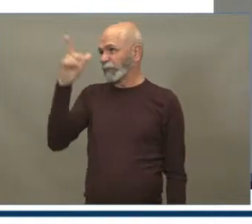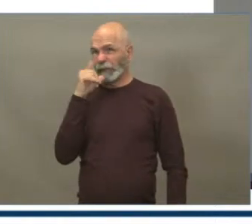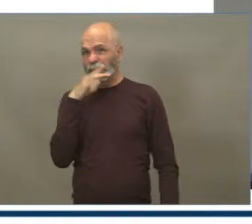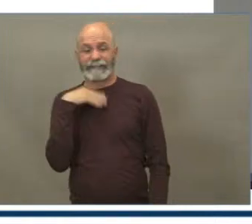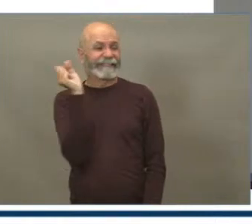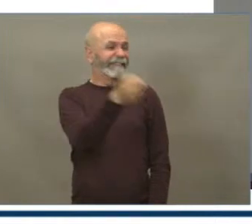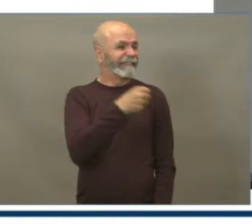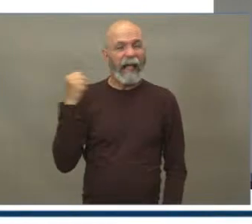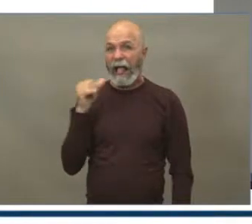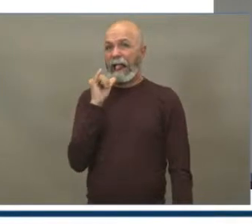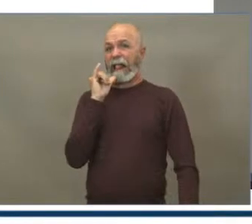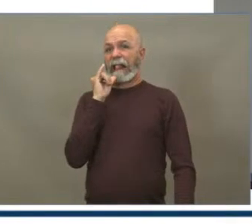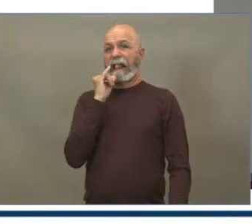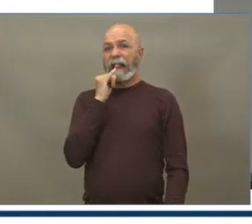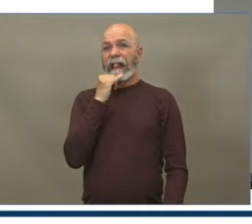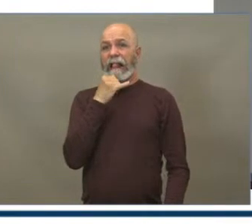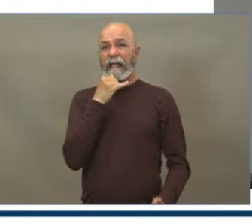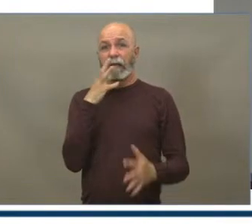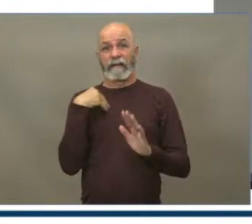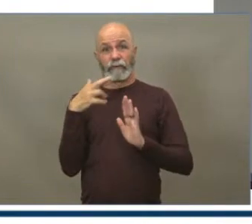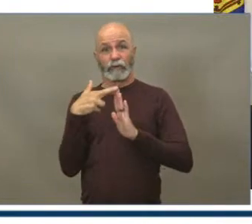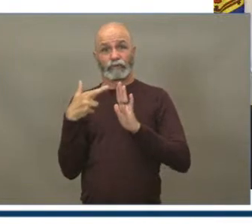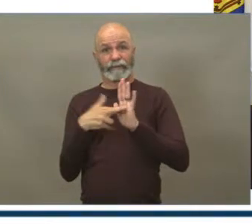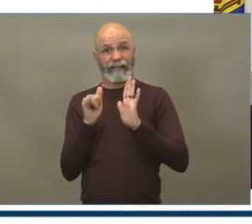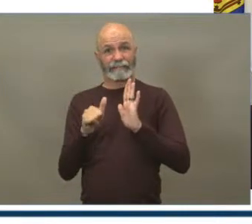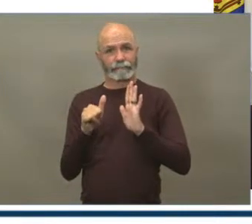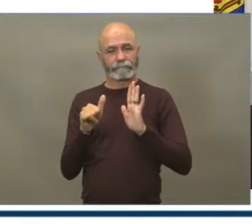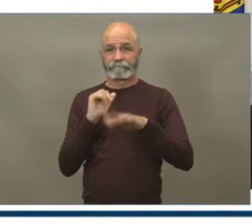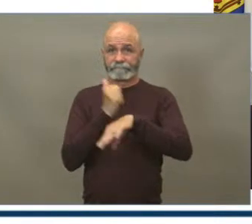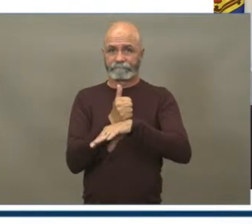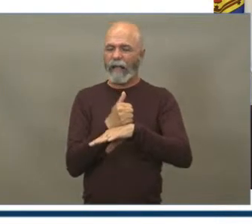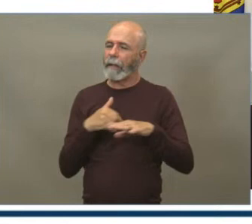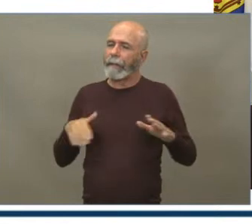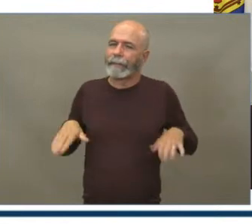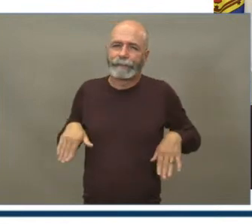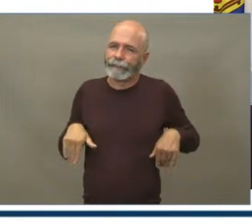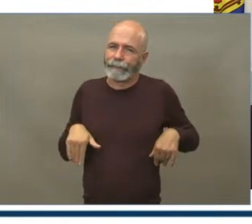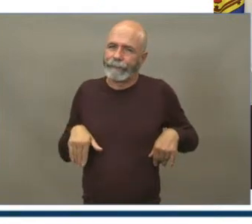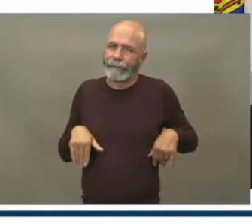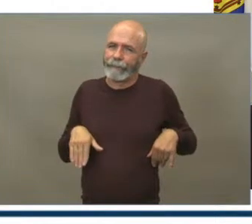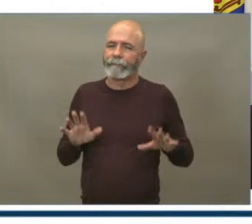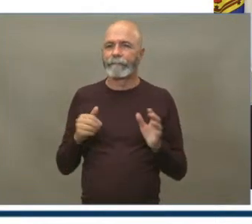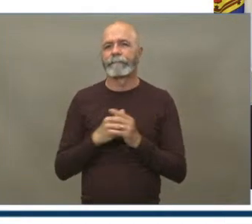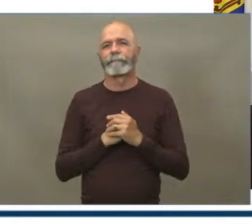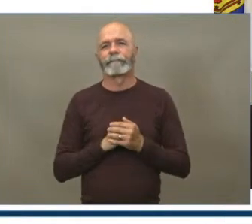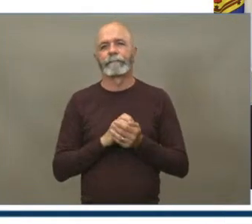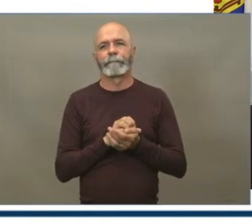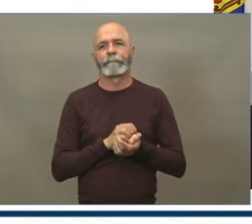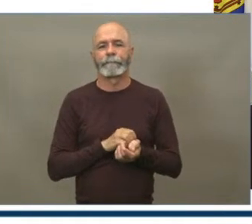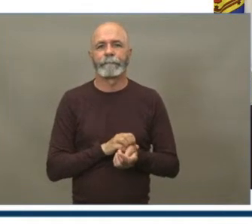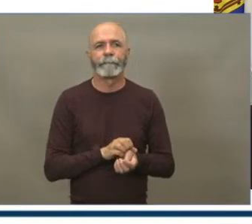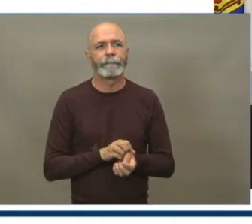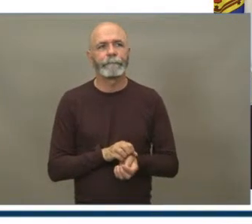any restrictions against that. Go ahead with your follow-up, Nabal. Thank you.